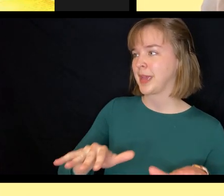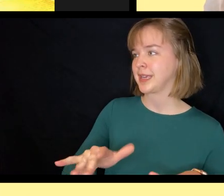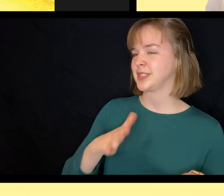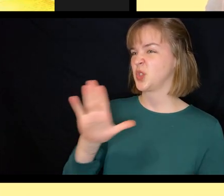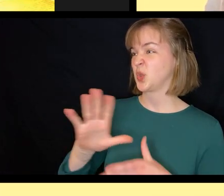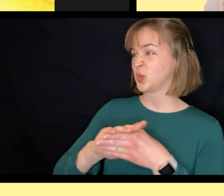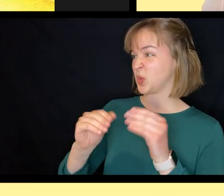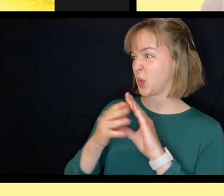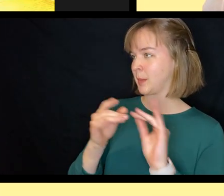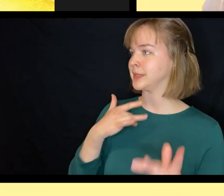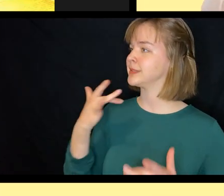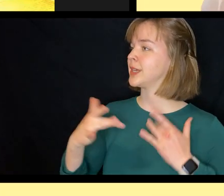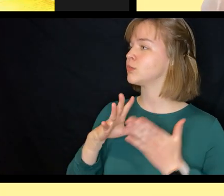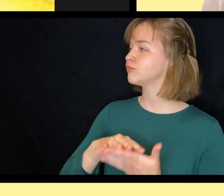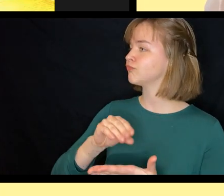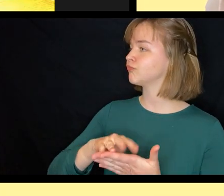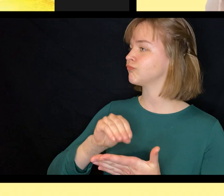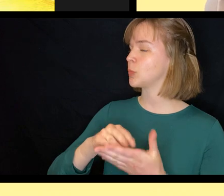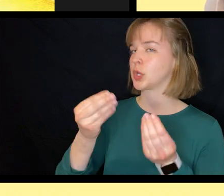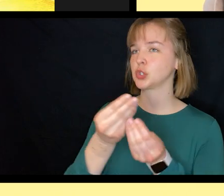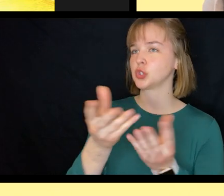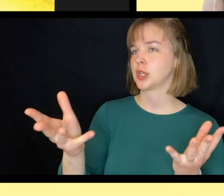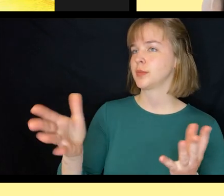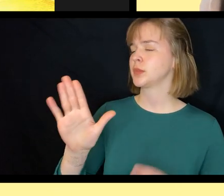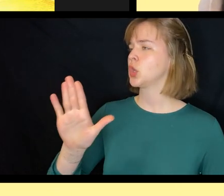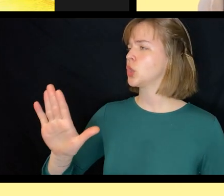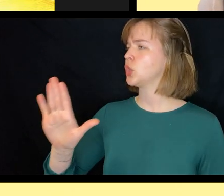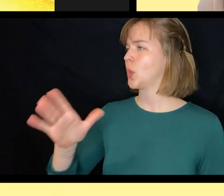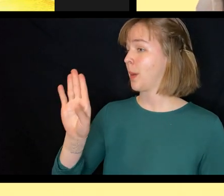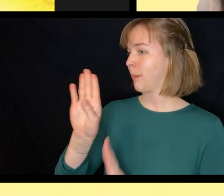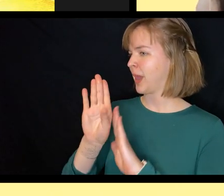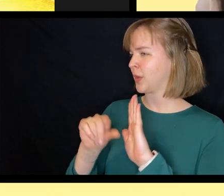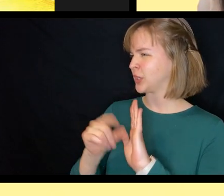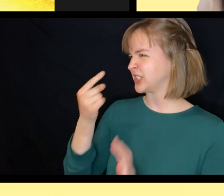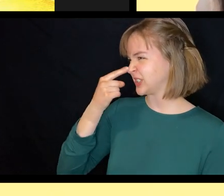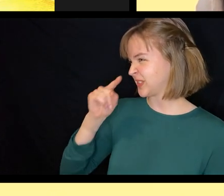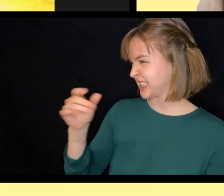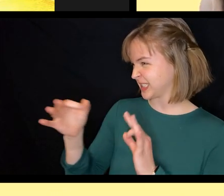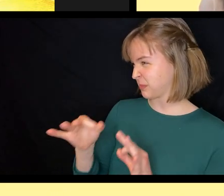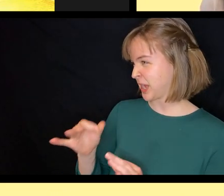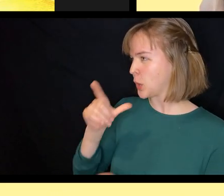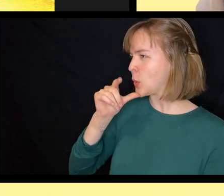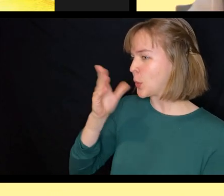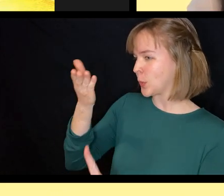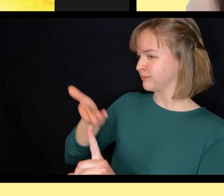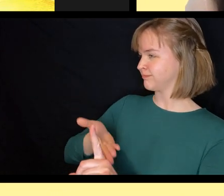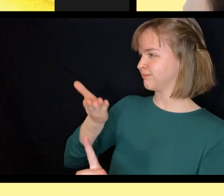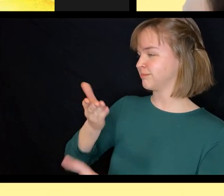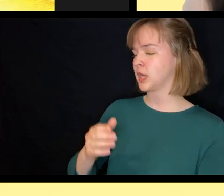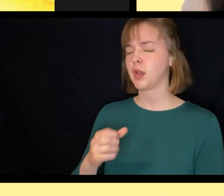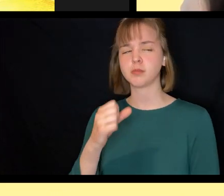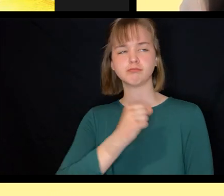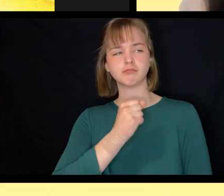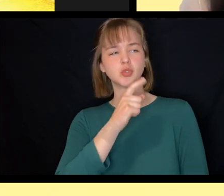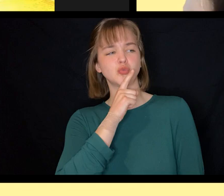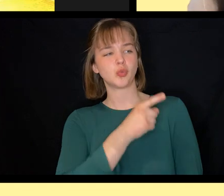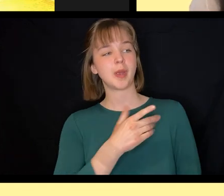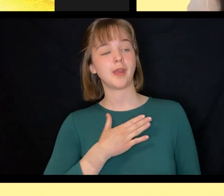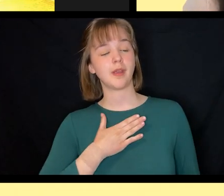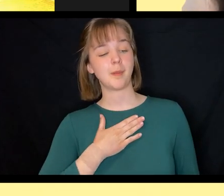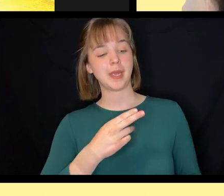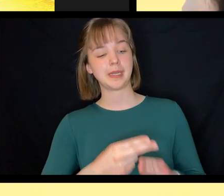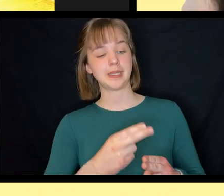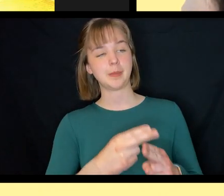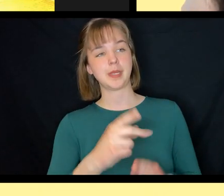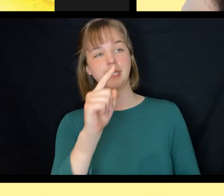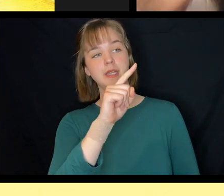hear more about your story. So just to get started, can you kind of give me some background, where you're from and who you are? Yeah. So my name's Zach